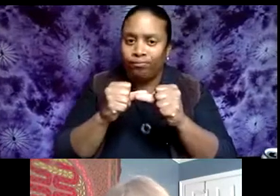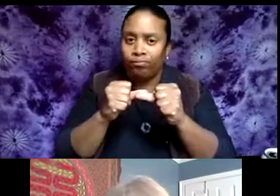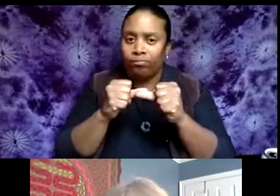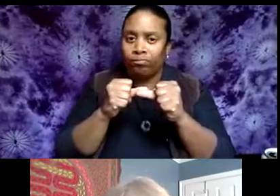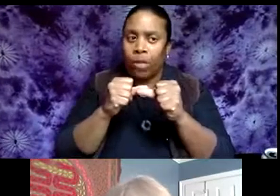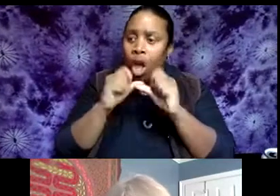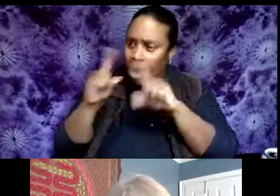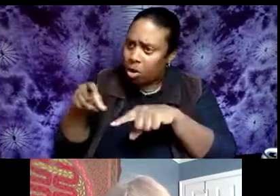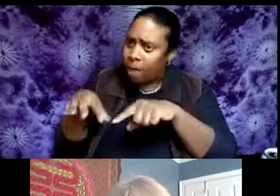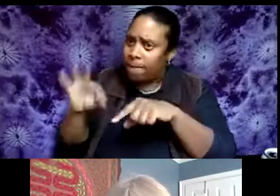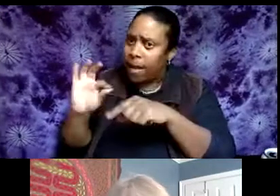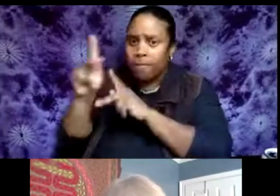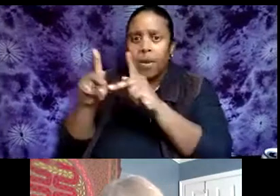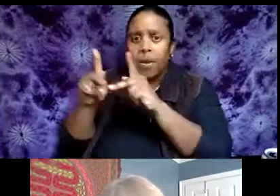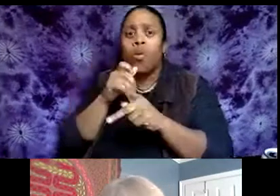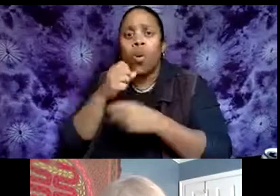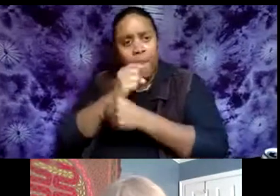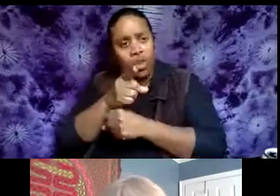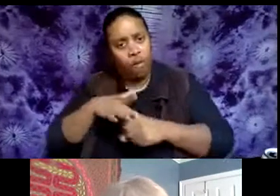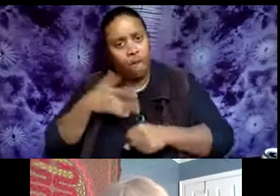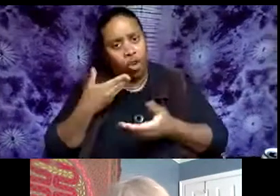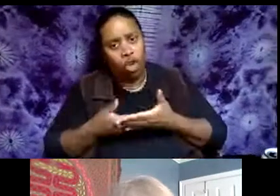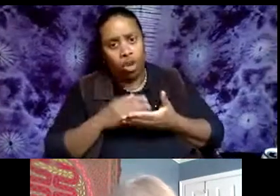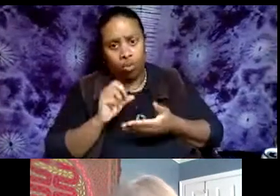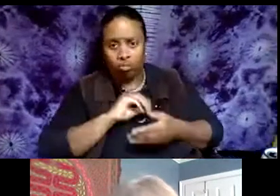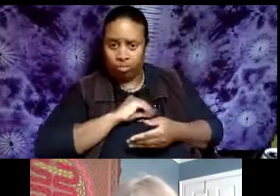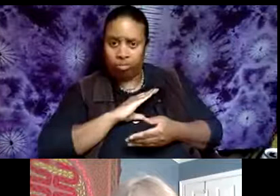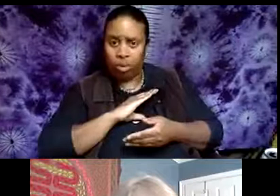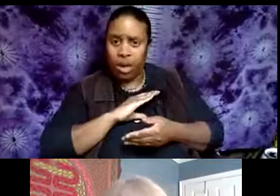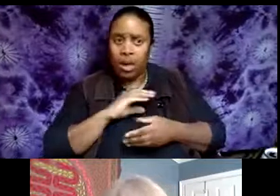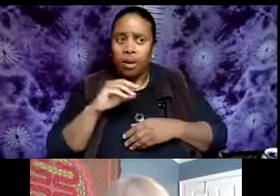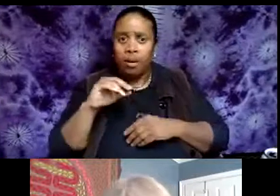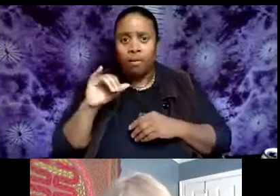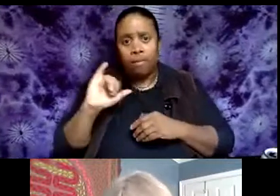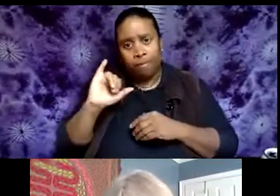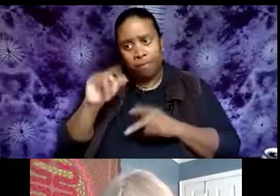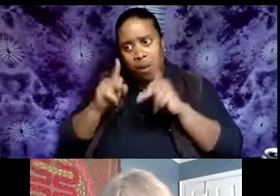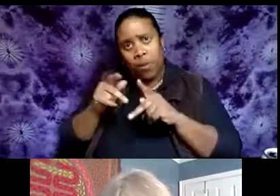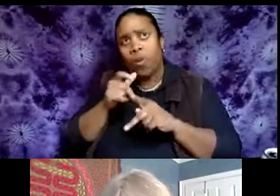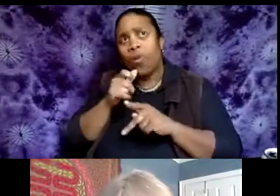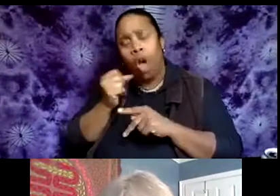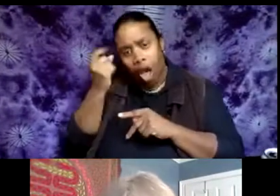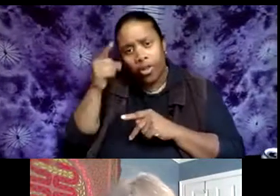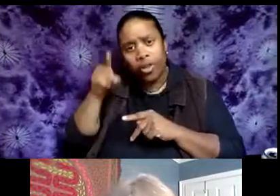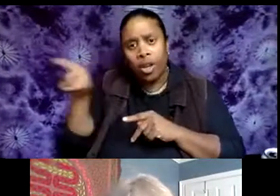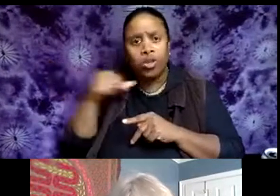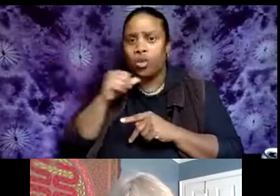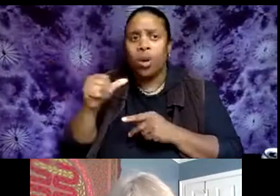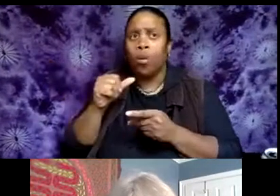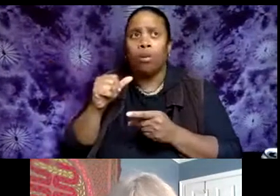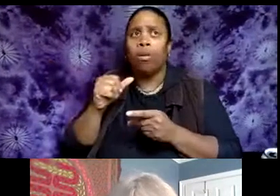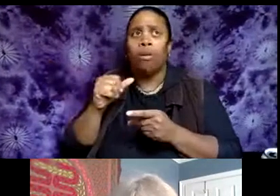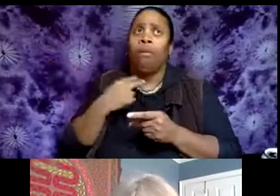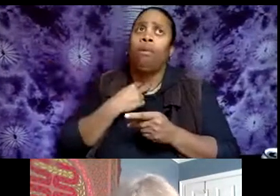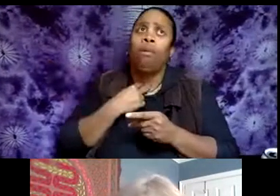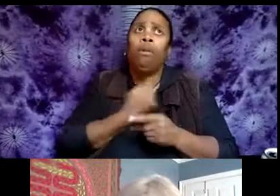you feel good and that are on your level. Okay. Try not to get caught up in being lonely and